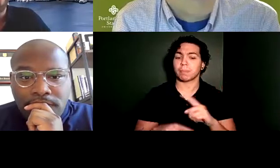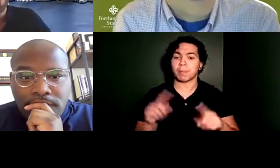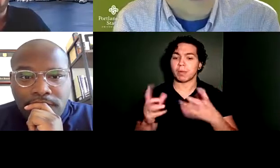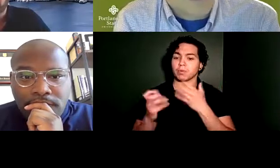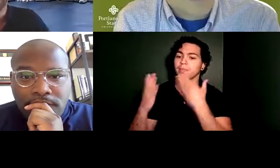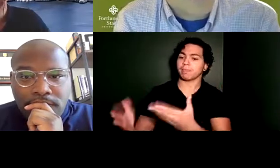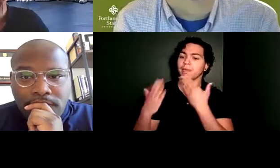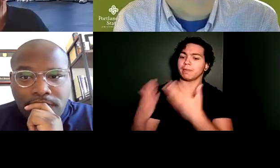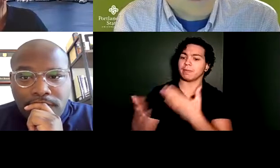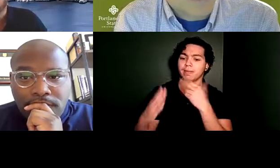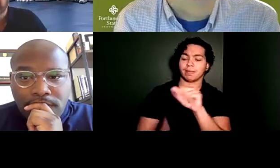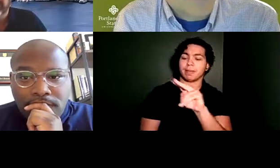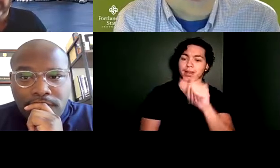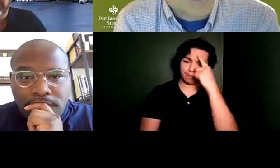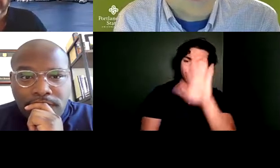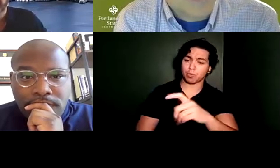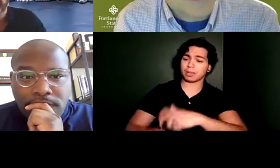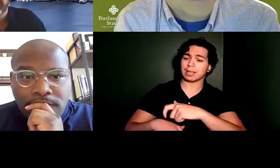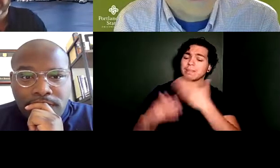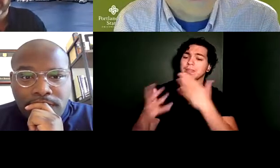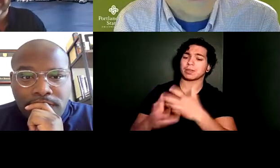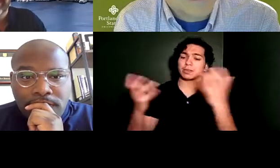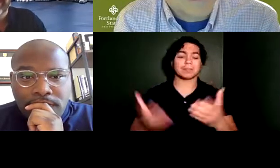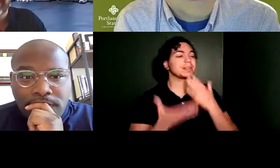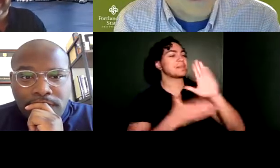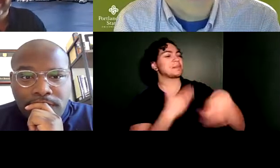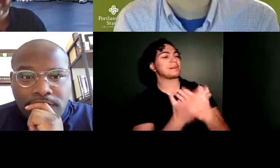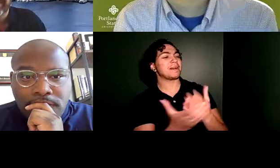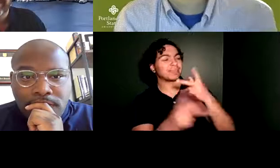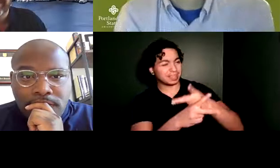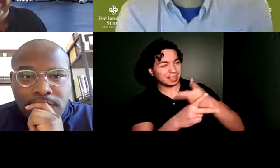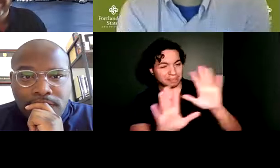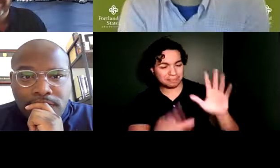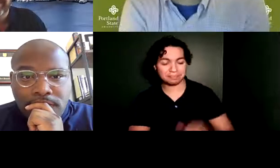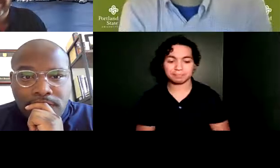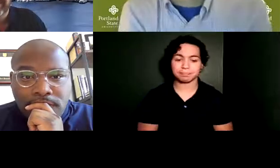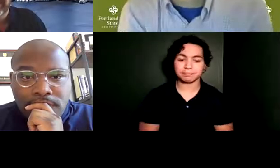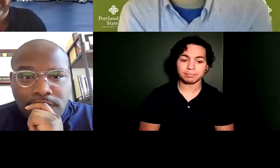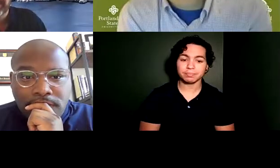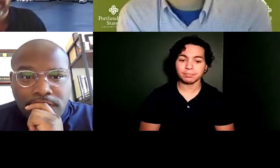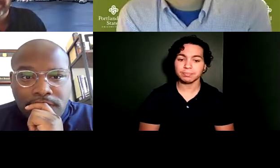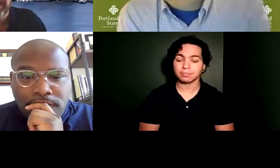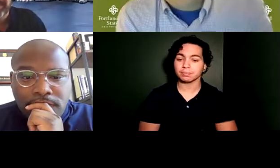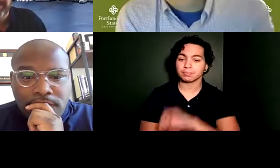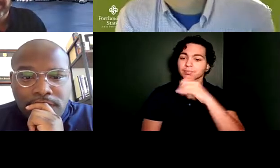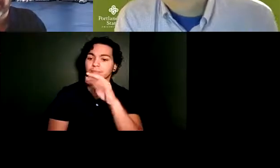for her time. Thank you so much. Thank you all. Take care. Okay. So Joel, Lee,